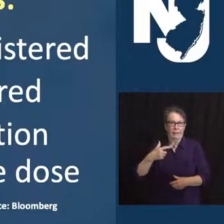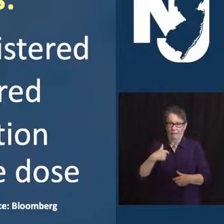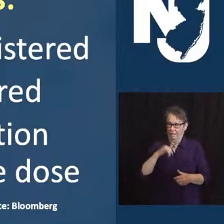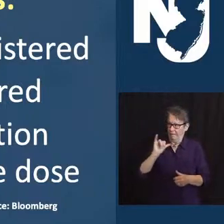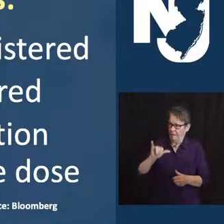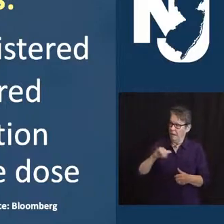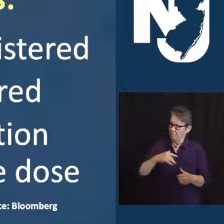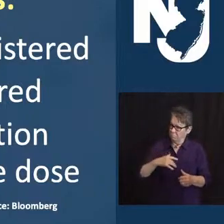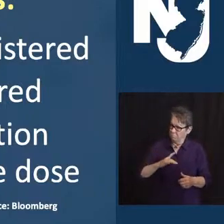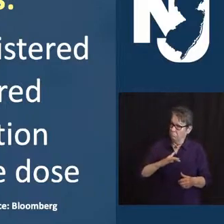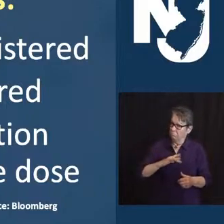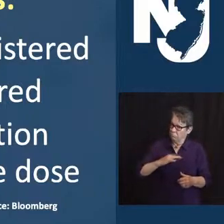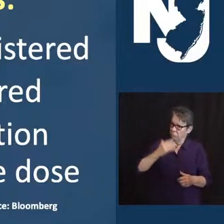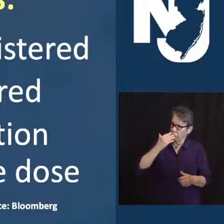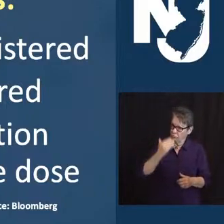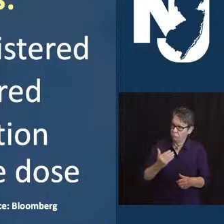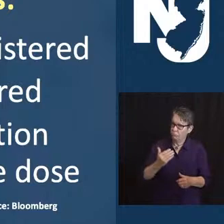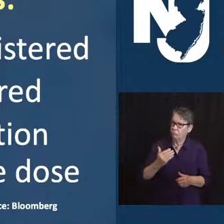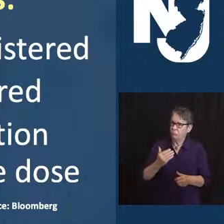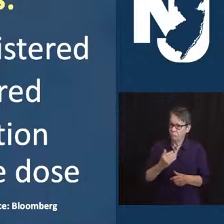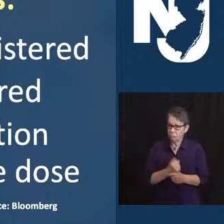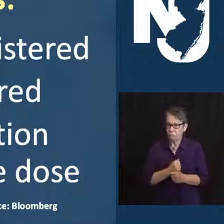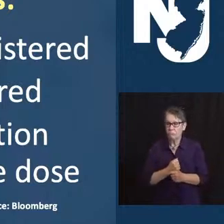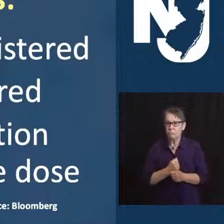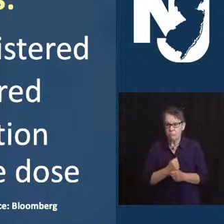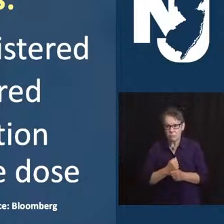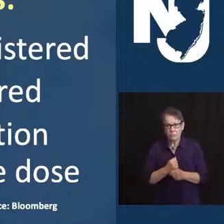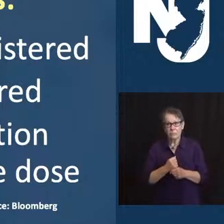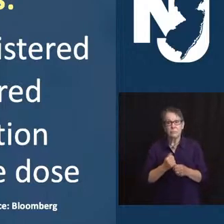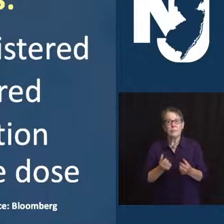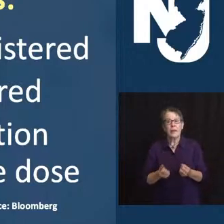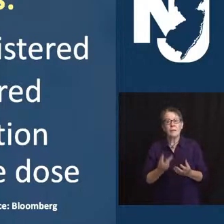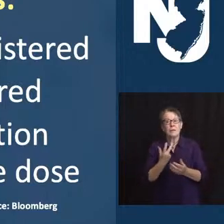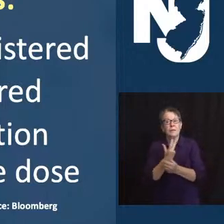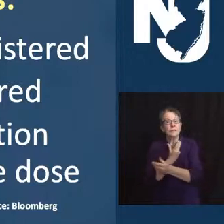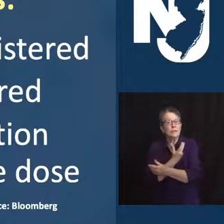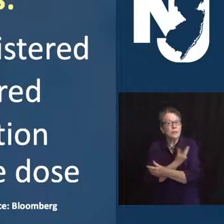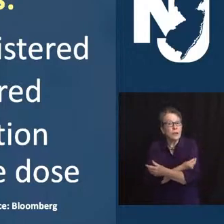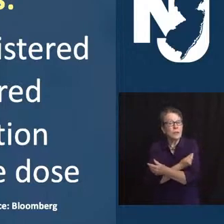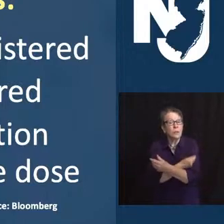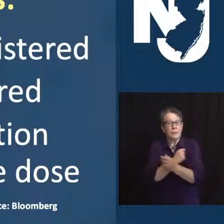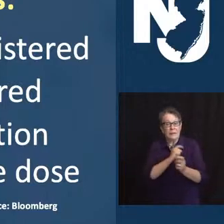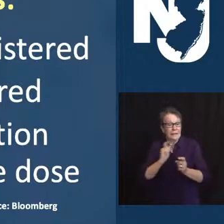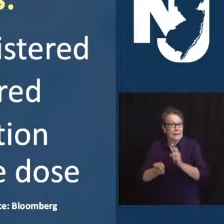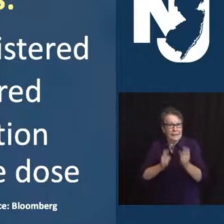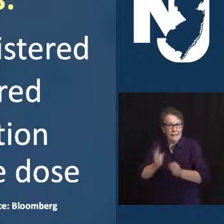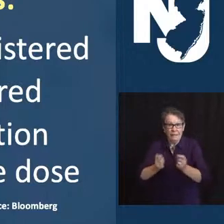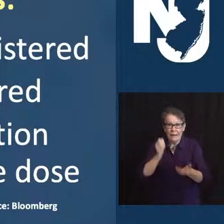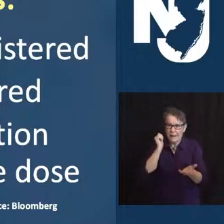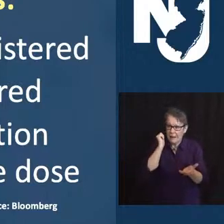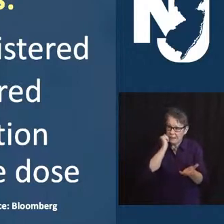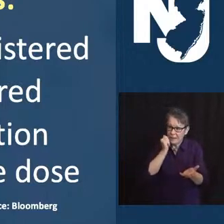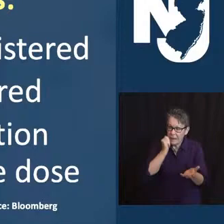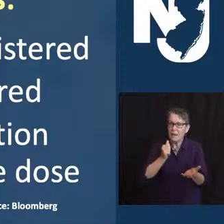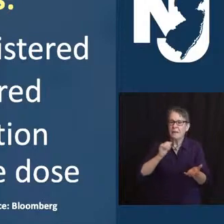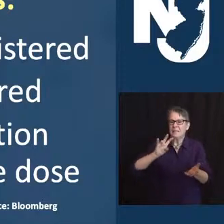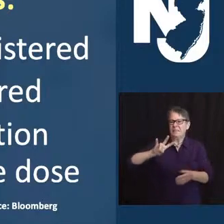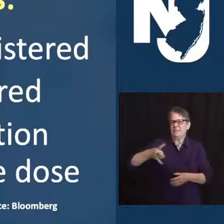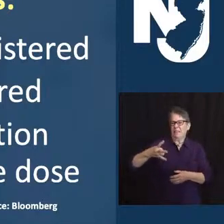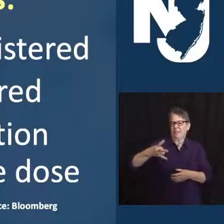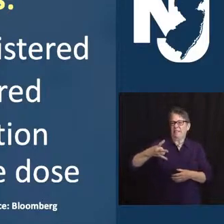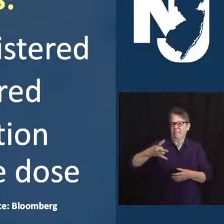it's a good ranking. We're 7th in the number of shots administered daily, more than 105,000, by the way, as of last